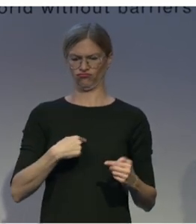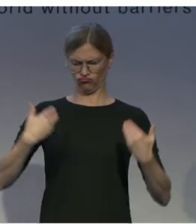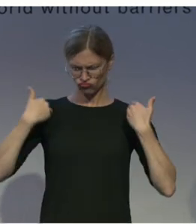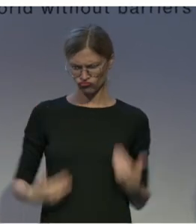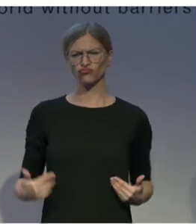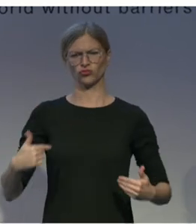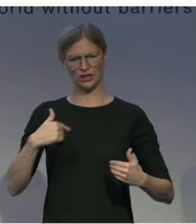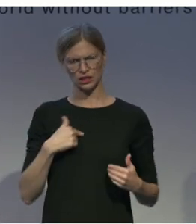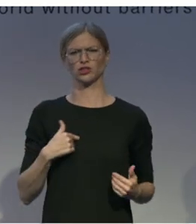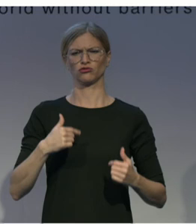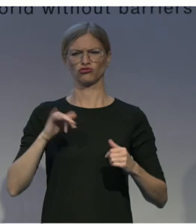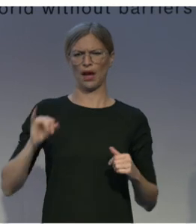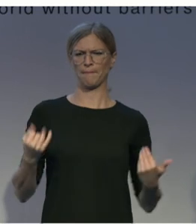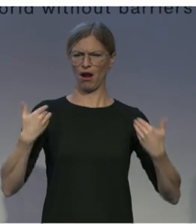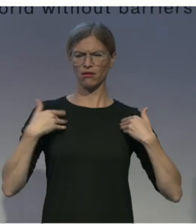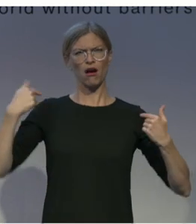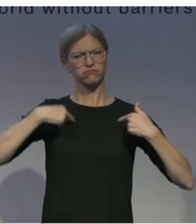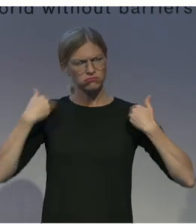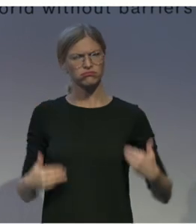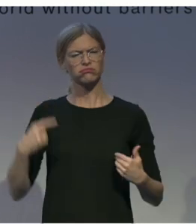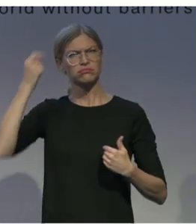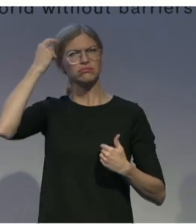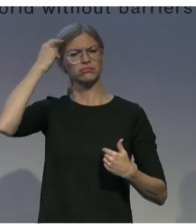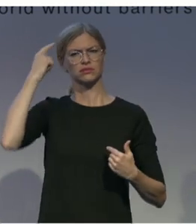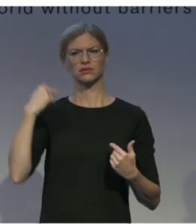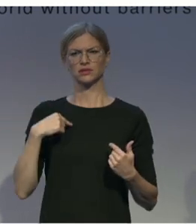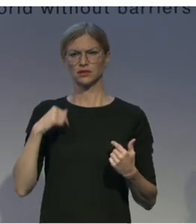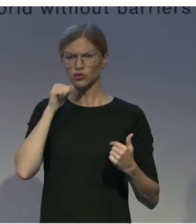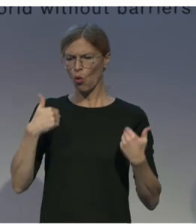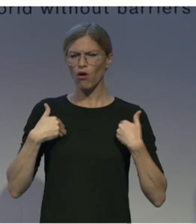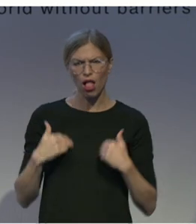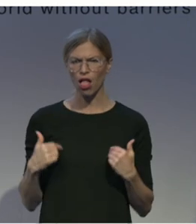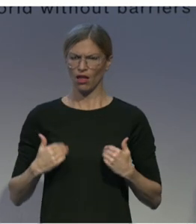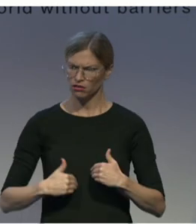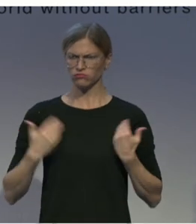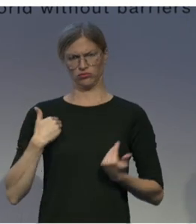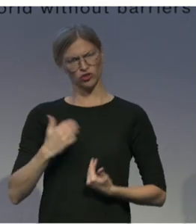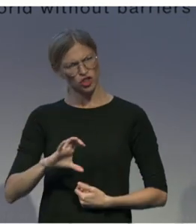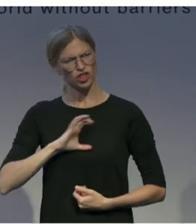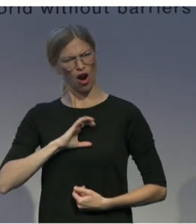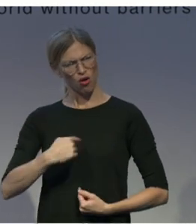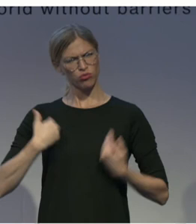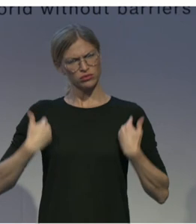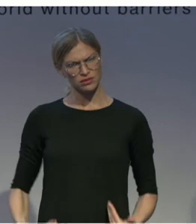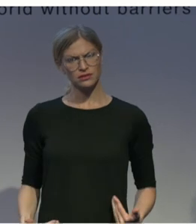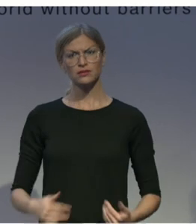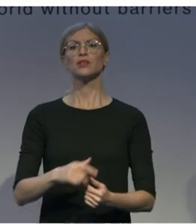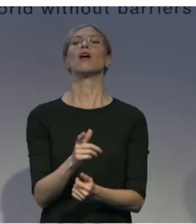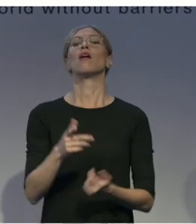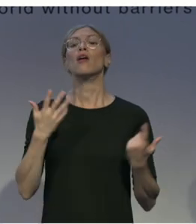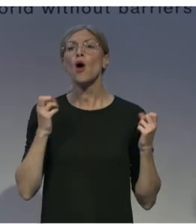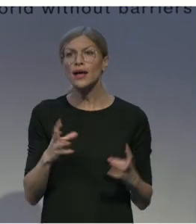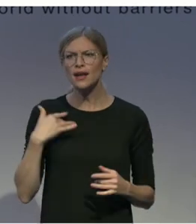our conference, and it's why we ask that question. So I'm going to give you another chance to do better than we did earlier. I'm going to ask you again, who are you?